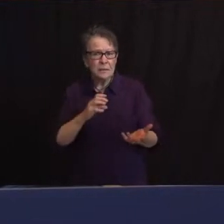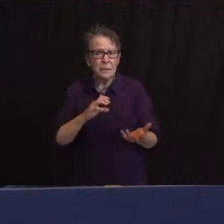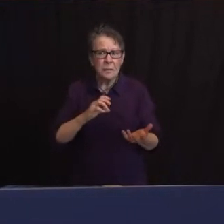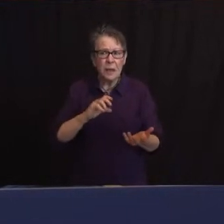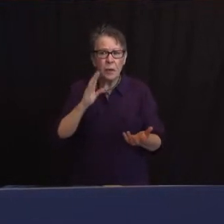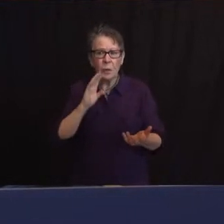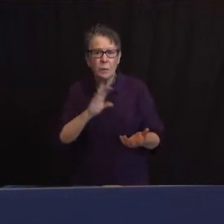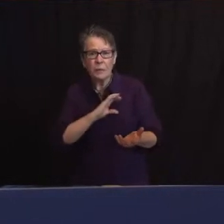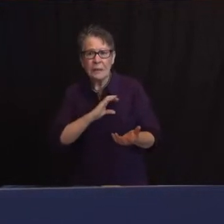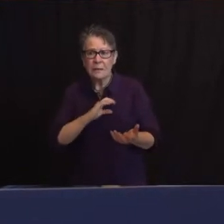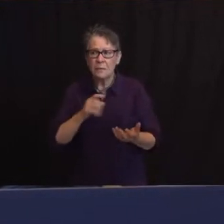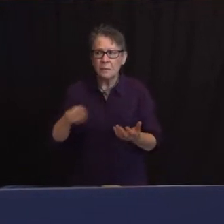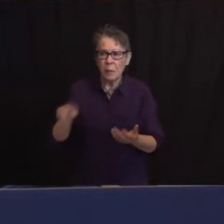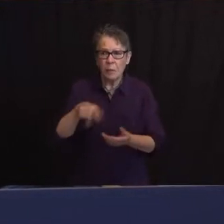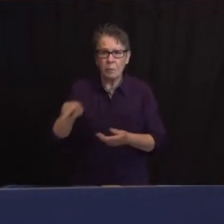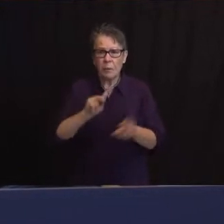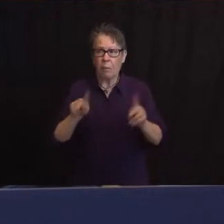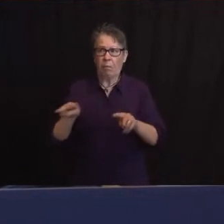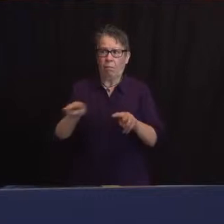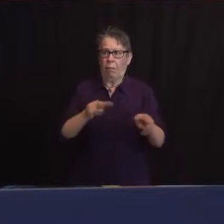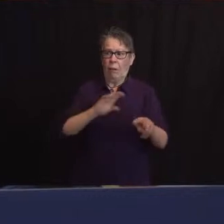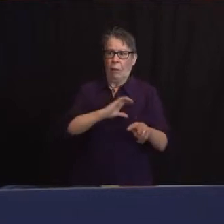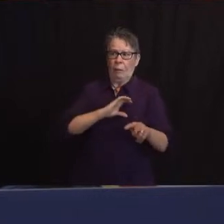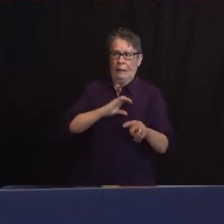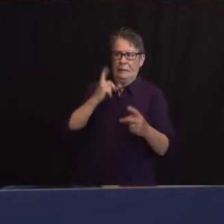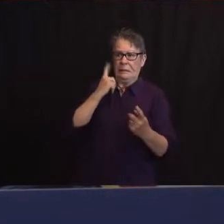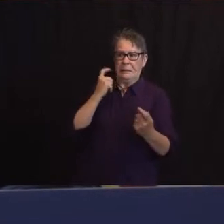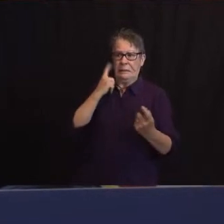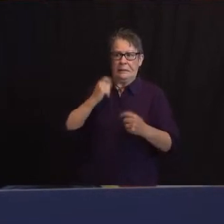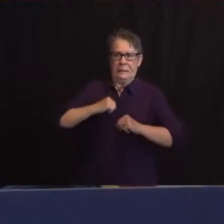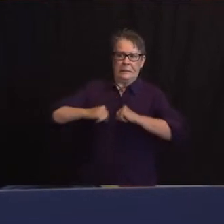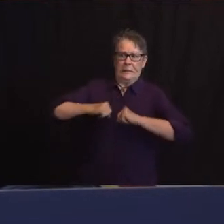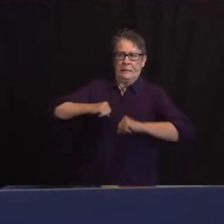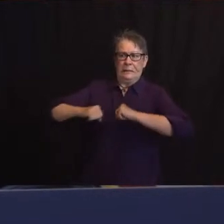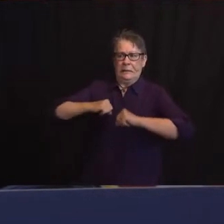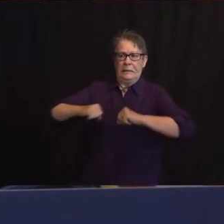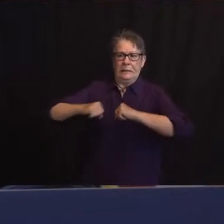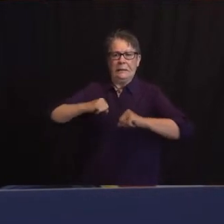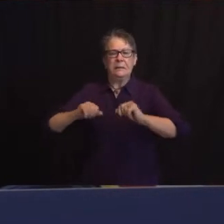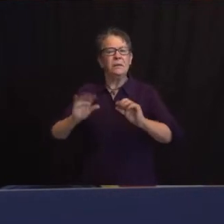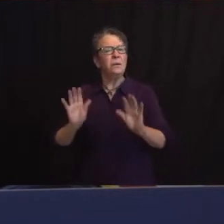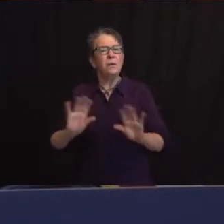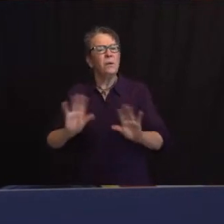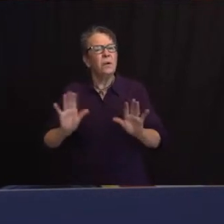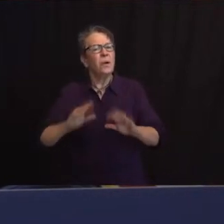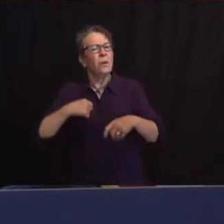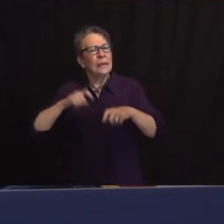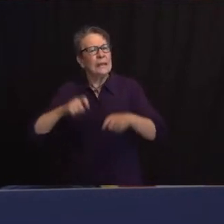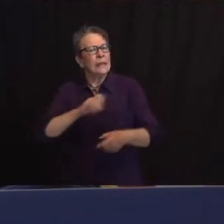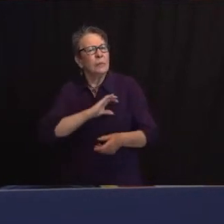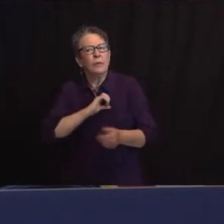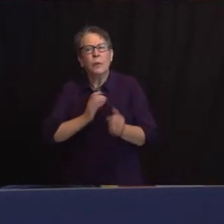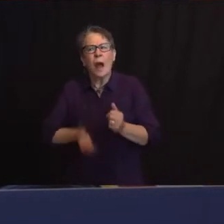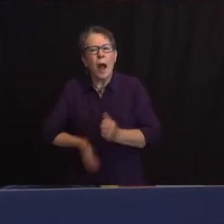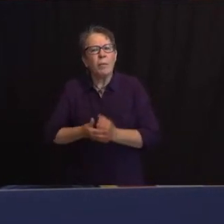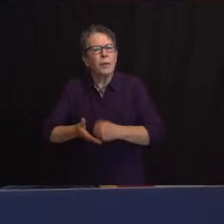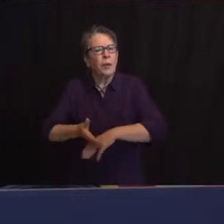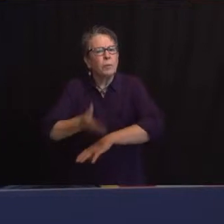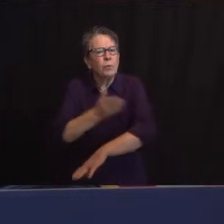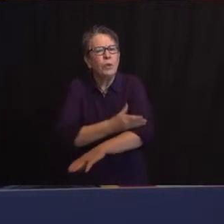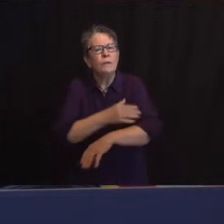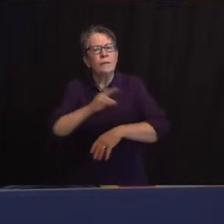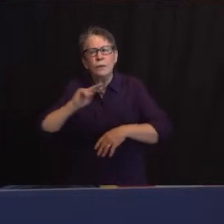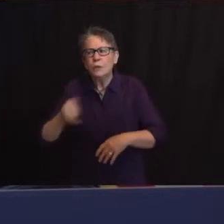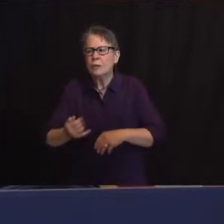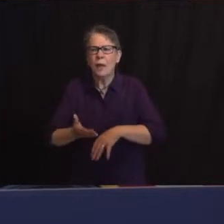those to step up and be a part of igniting change to make sure that those relationships, the police are the public and the public are the police,